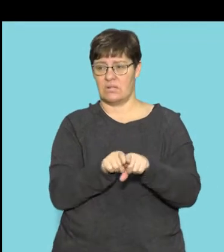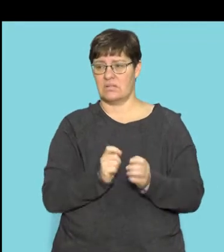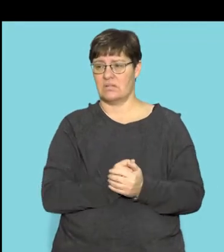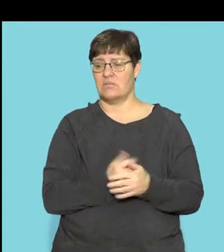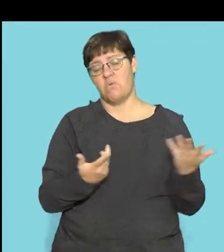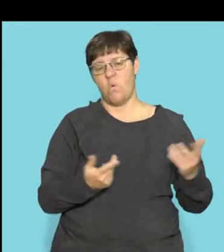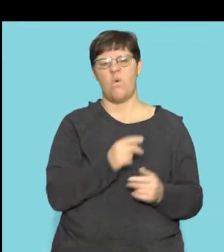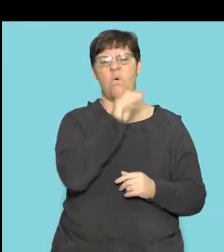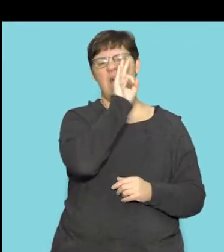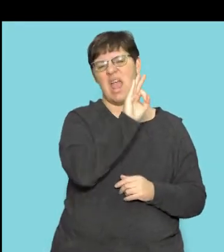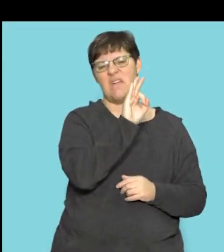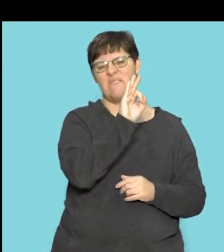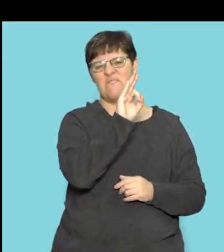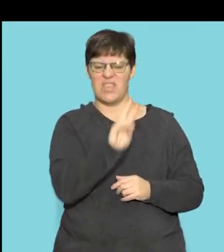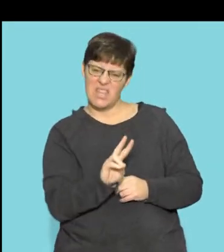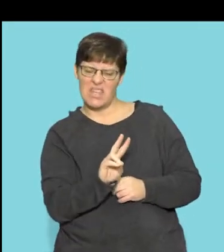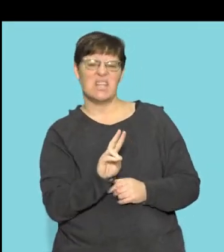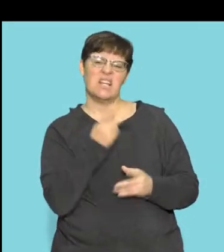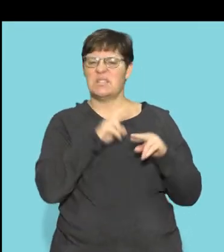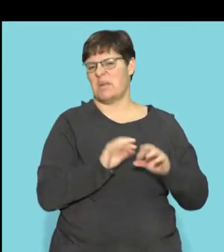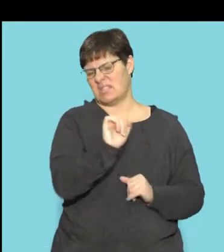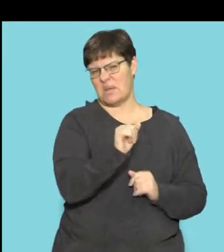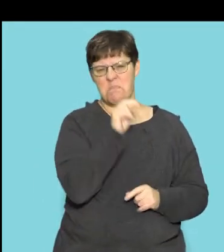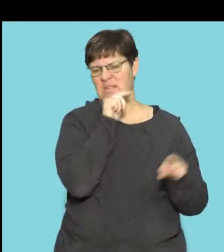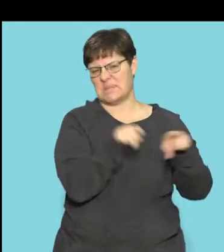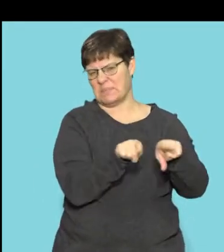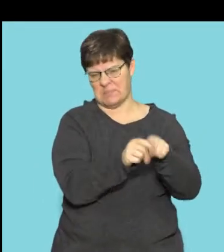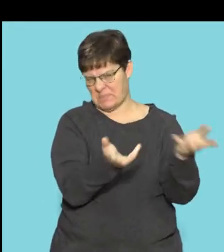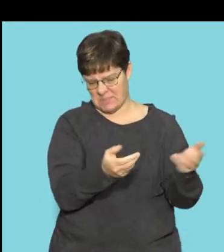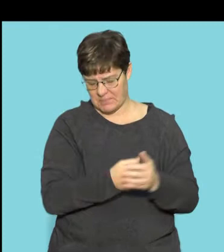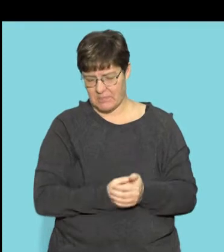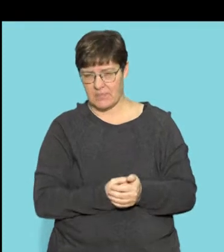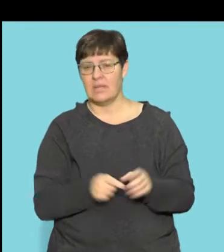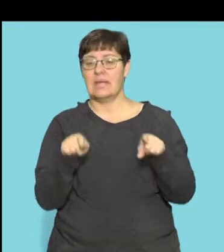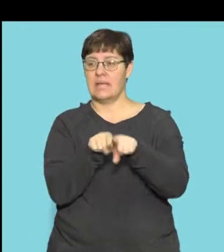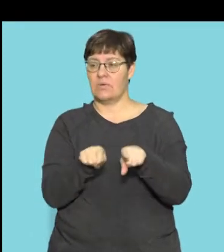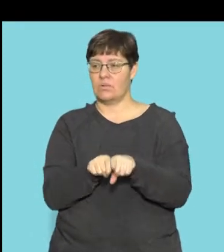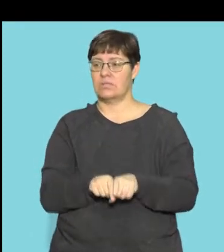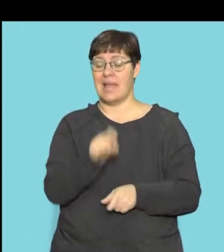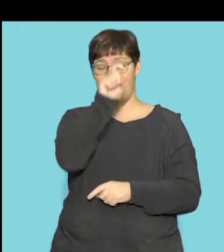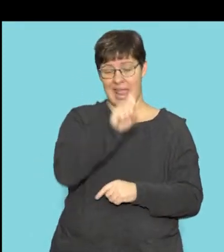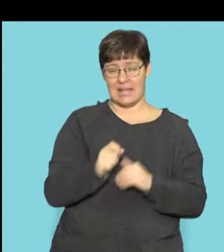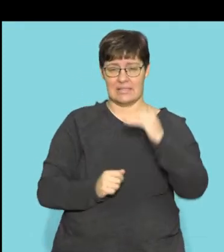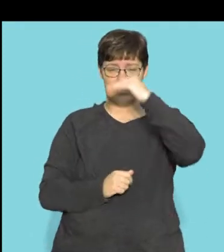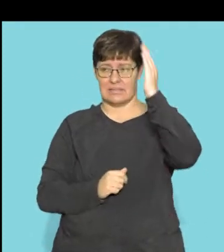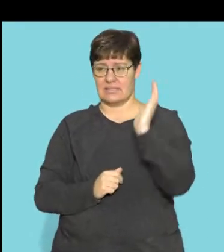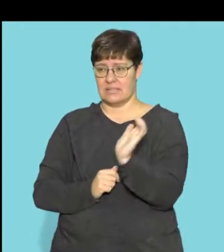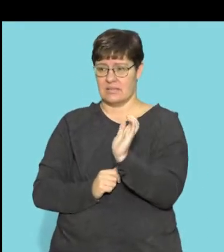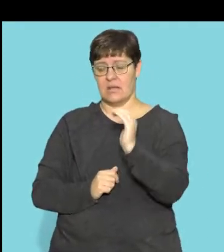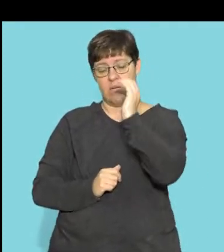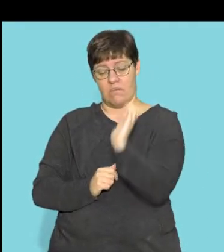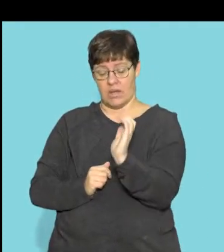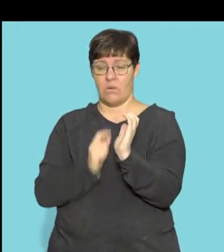prefer FV. It's really up to you. It means one and the same thing. Is equals to X, open a bracket,